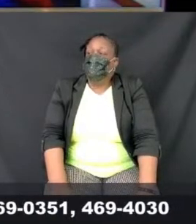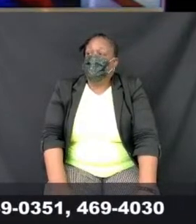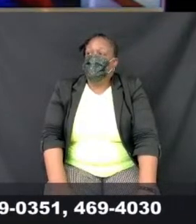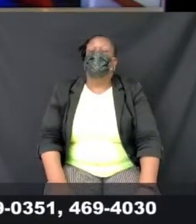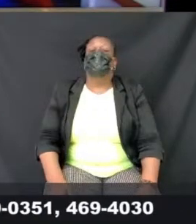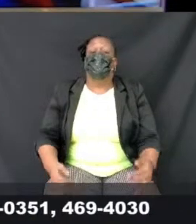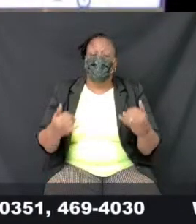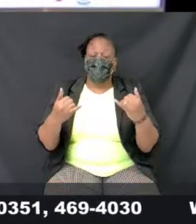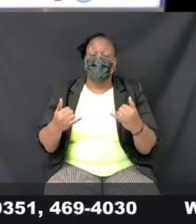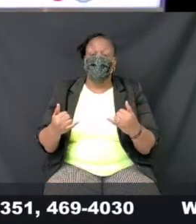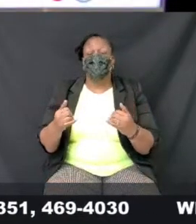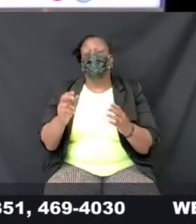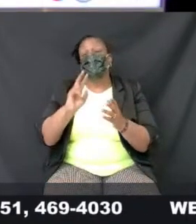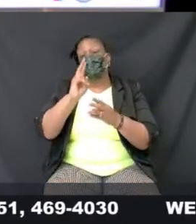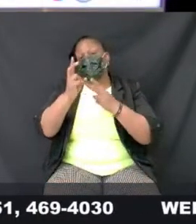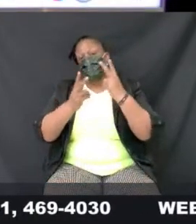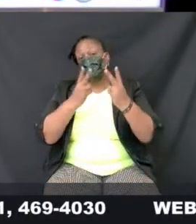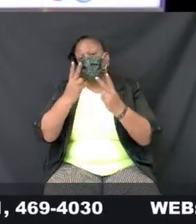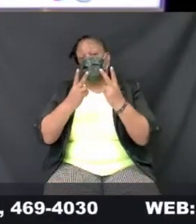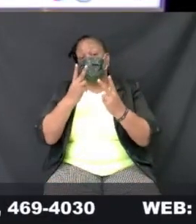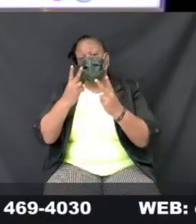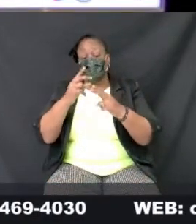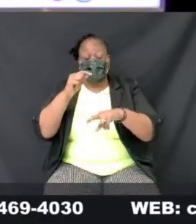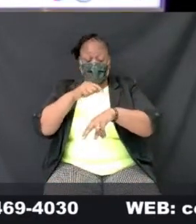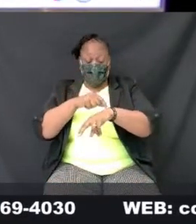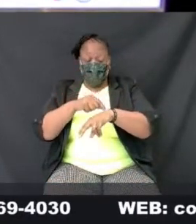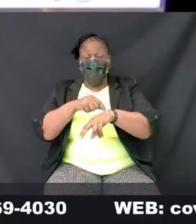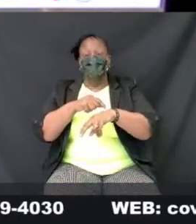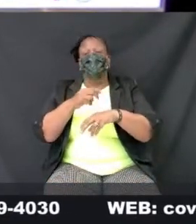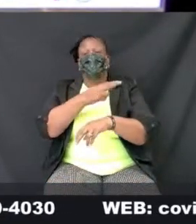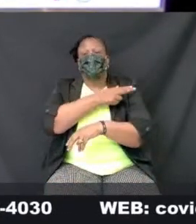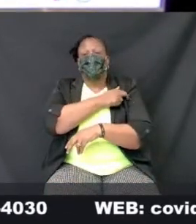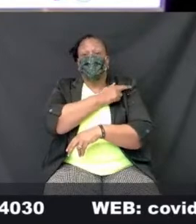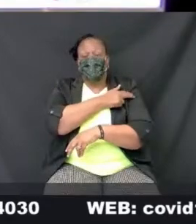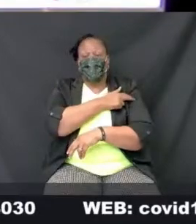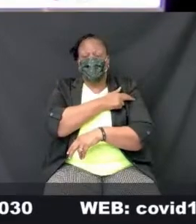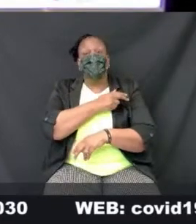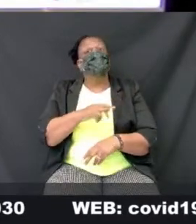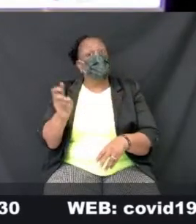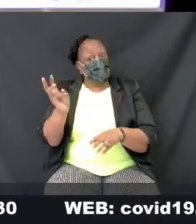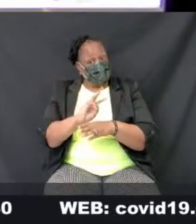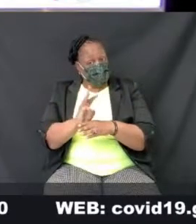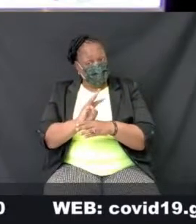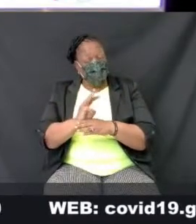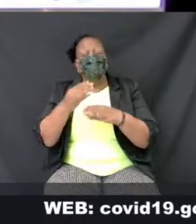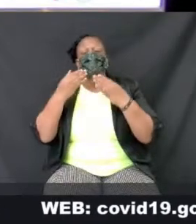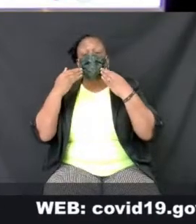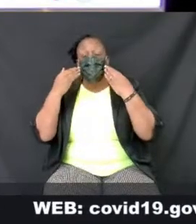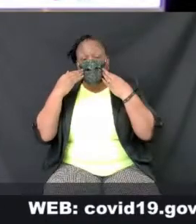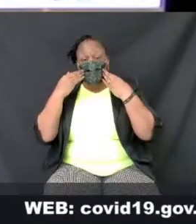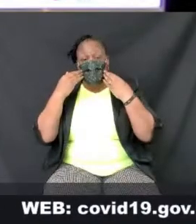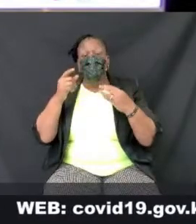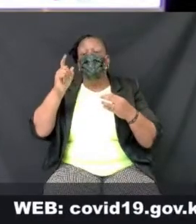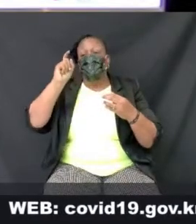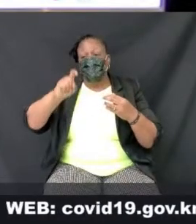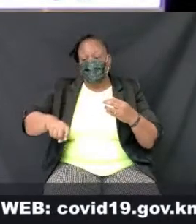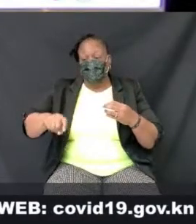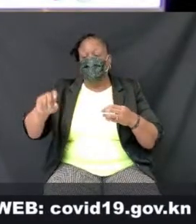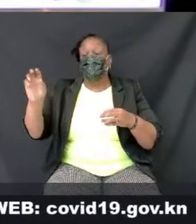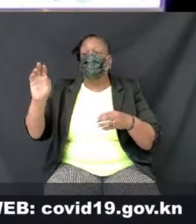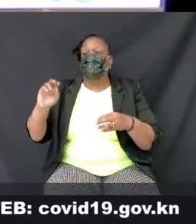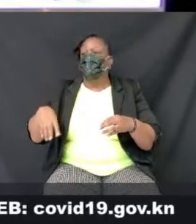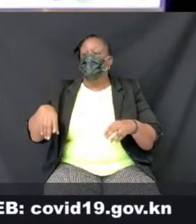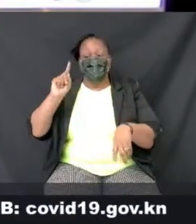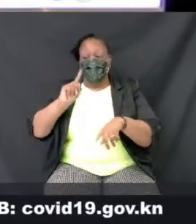when you come to visit, there are rules and regulations in place. And so you have to wear your mask, you have to hand sanitize. There's a limit to the number